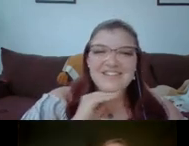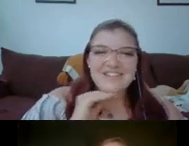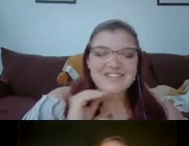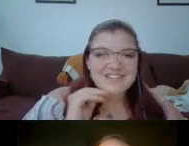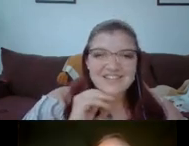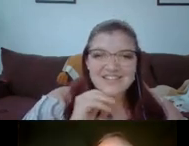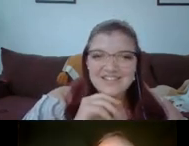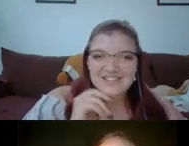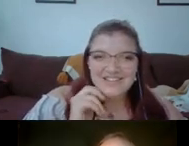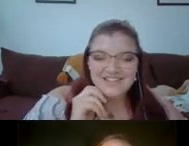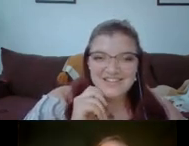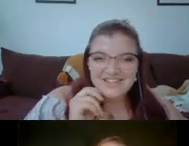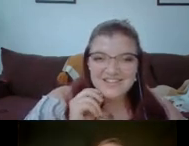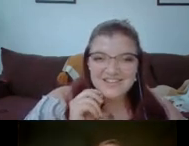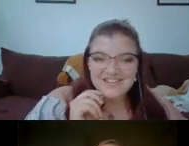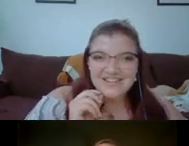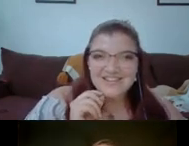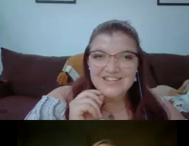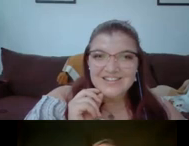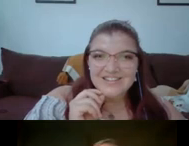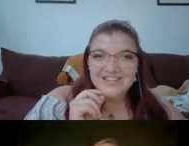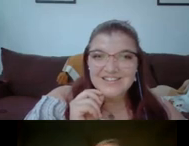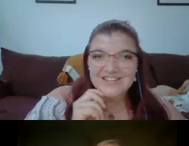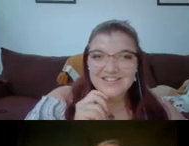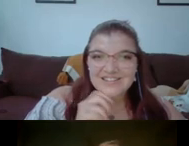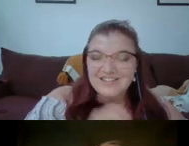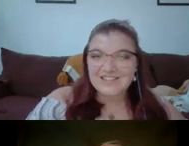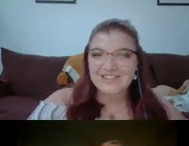Here is a list of the hours that